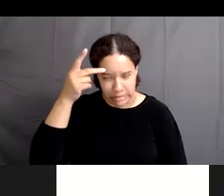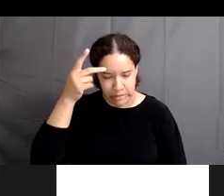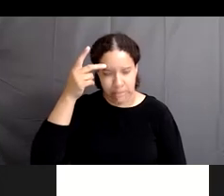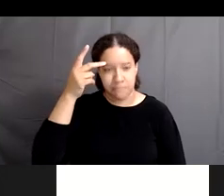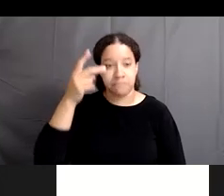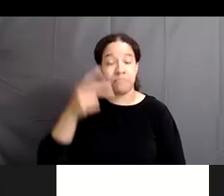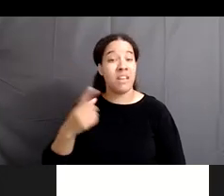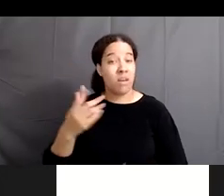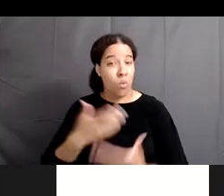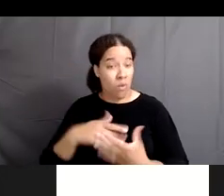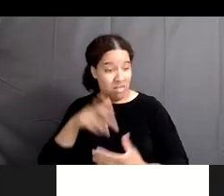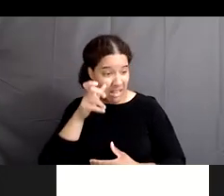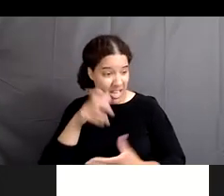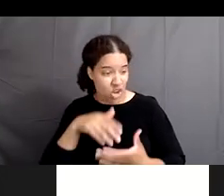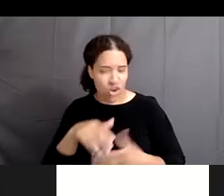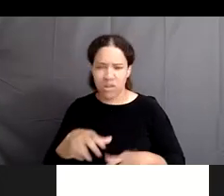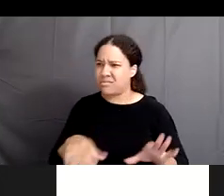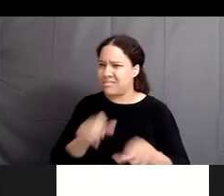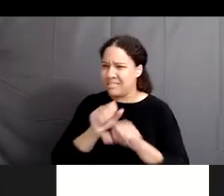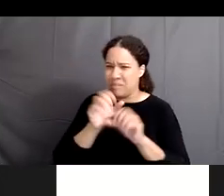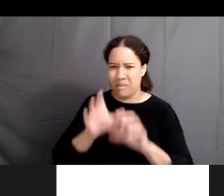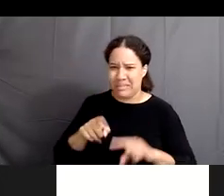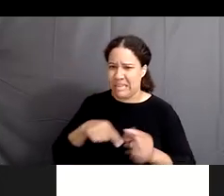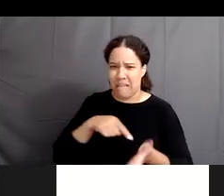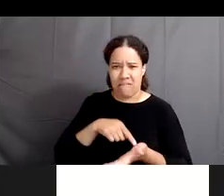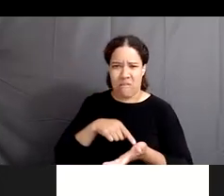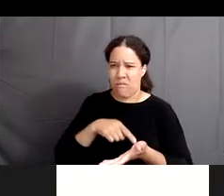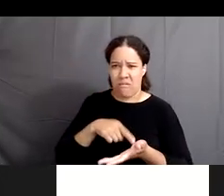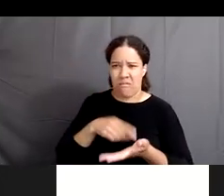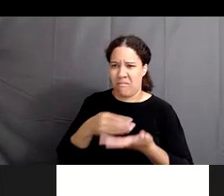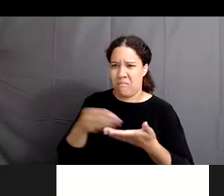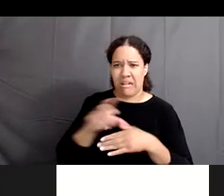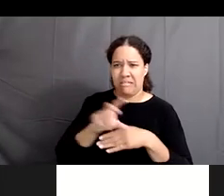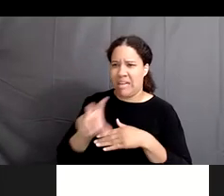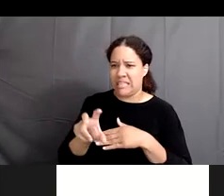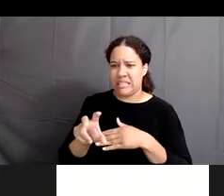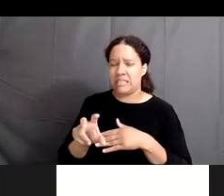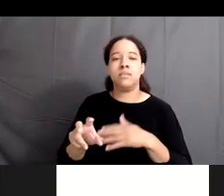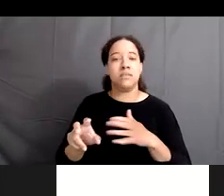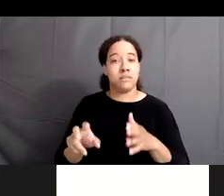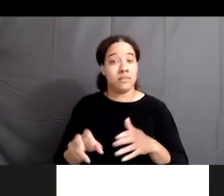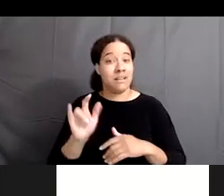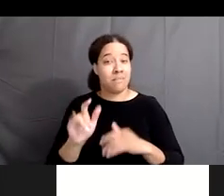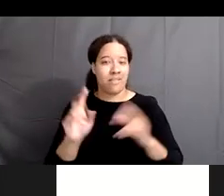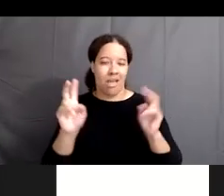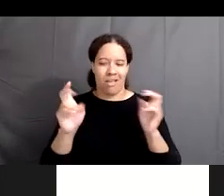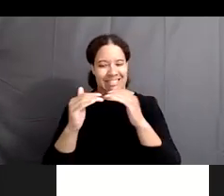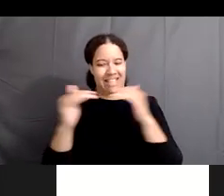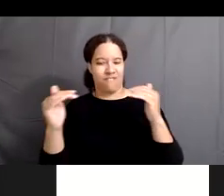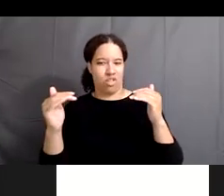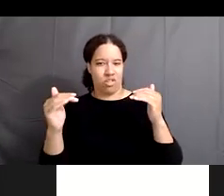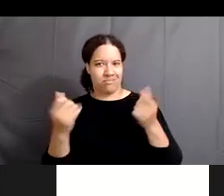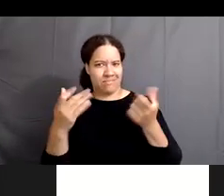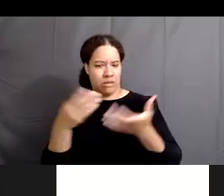that my employees can't afford to buy the business. When we're talking about what that level of buy-in is and how it's